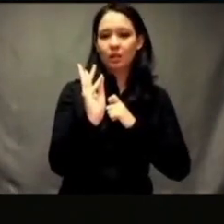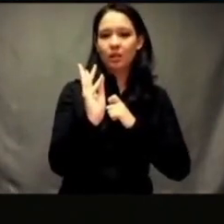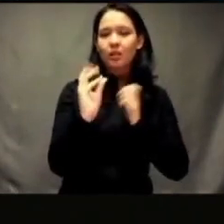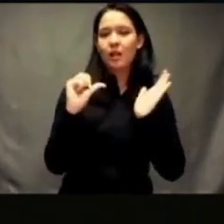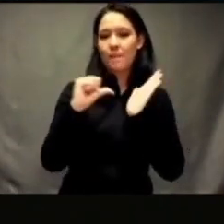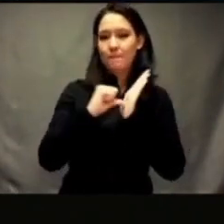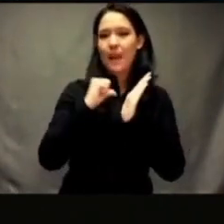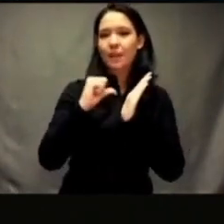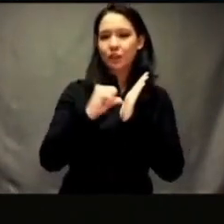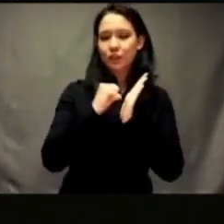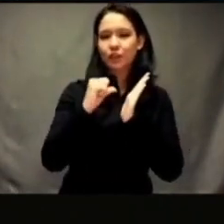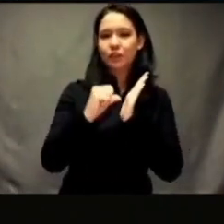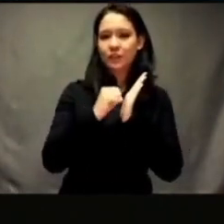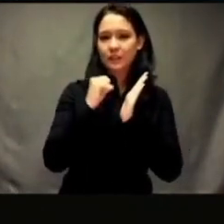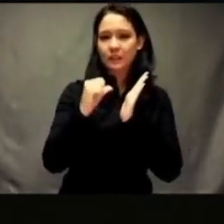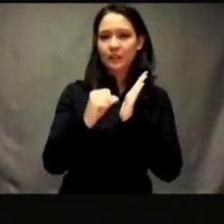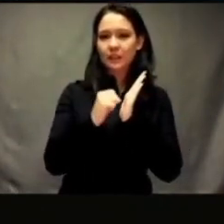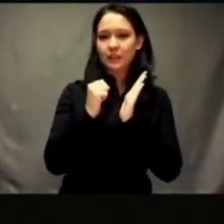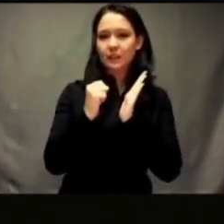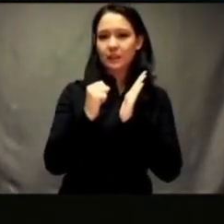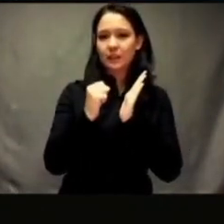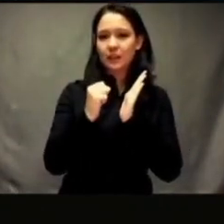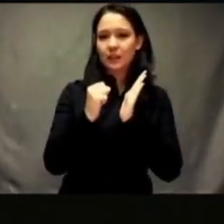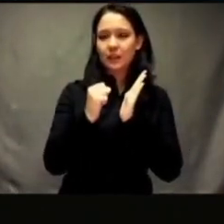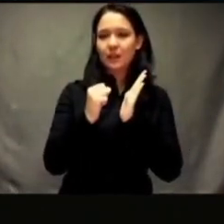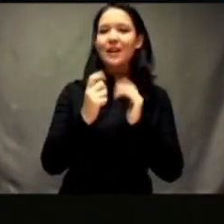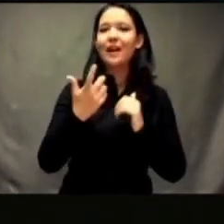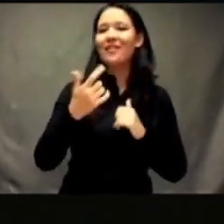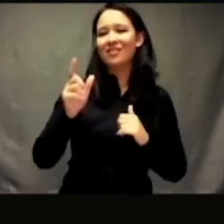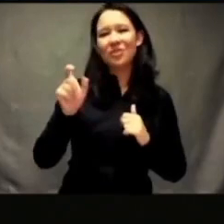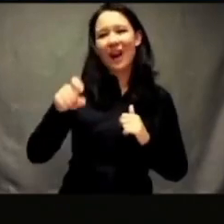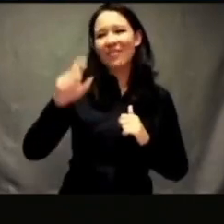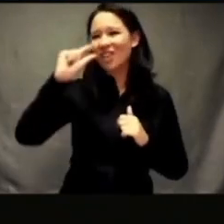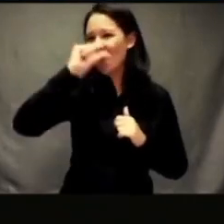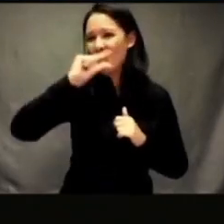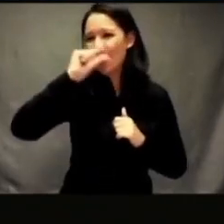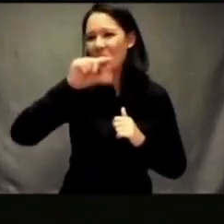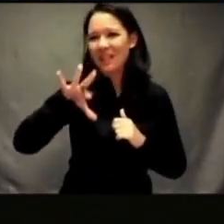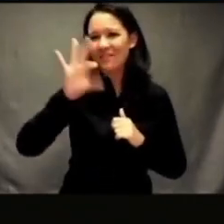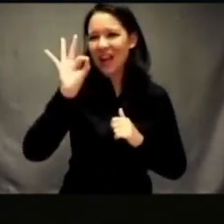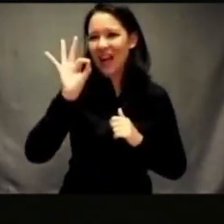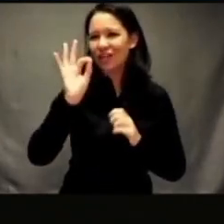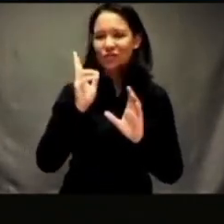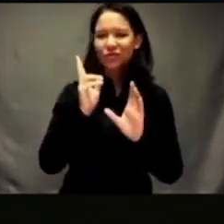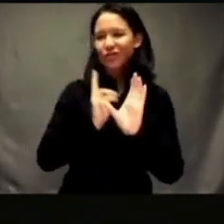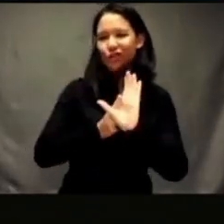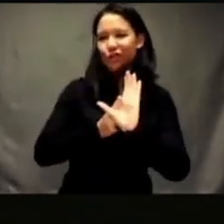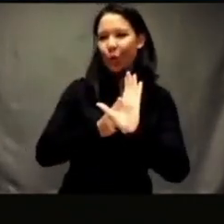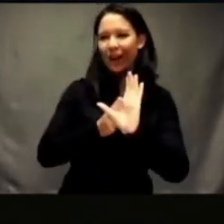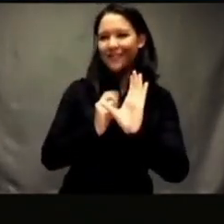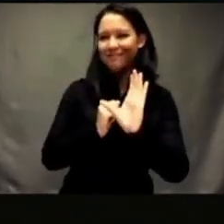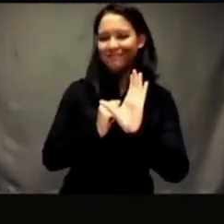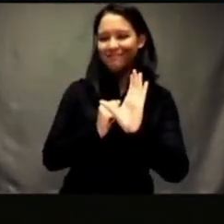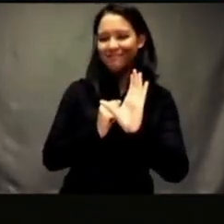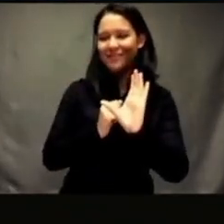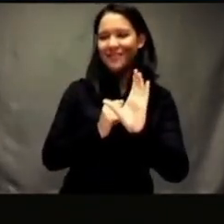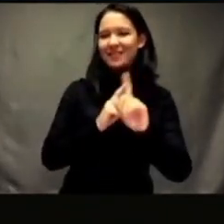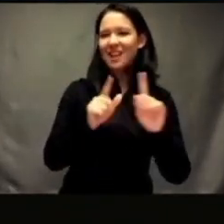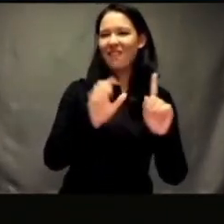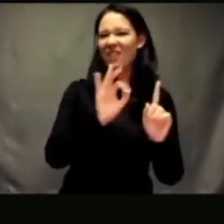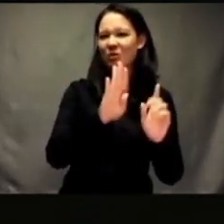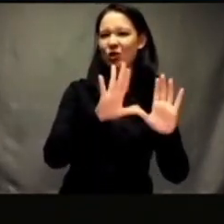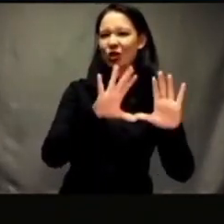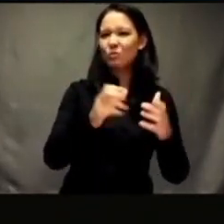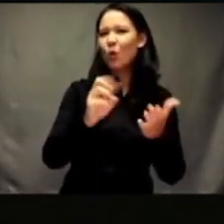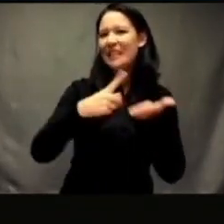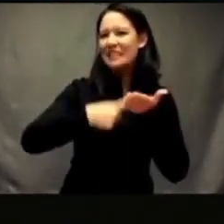pages that I mean we have to Google and join on some groups, discussion